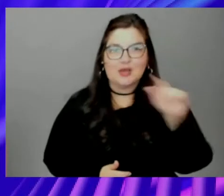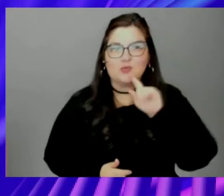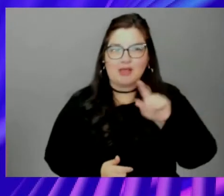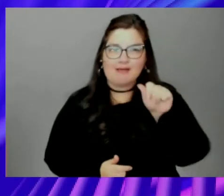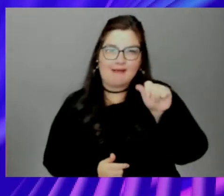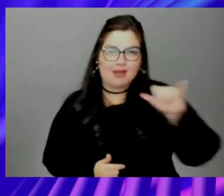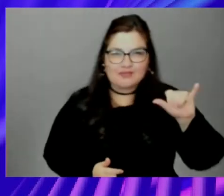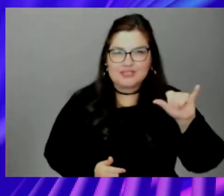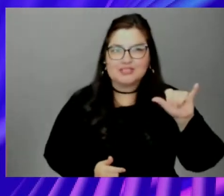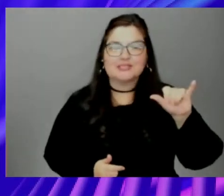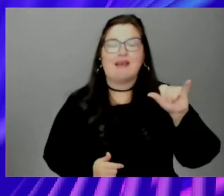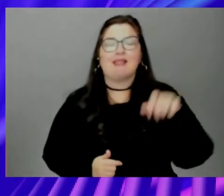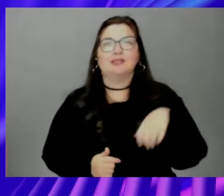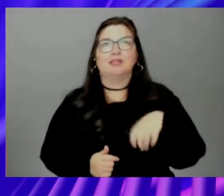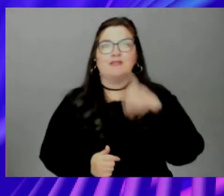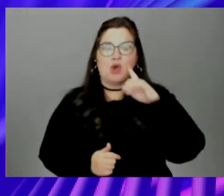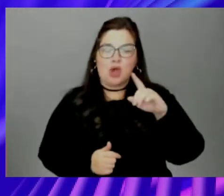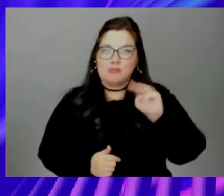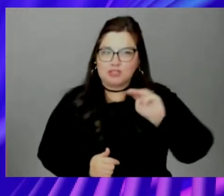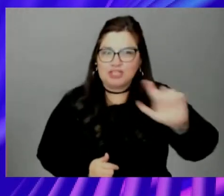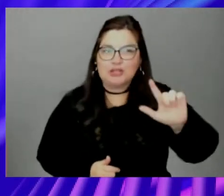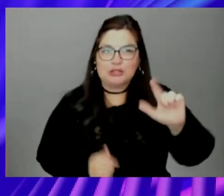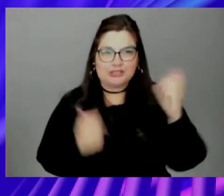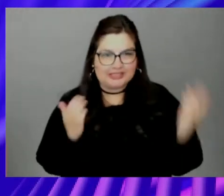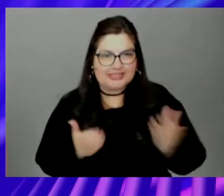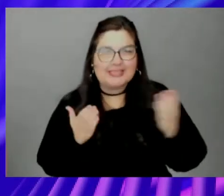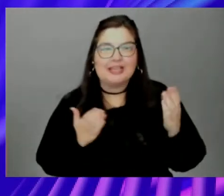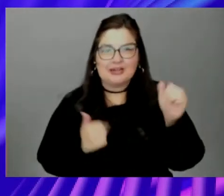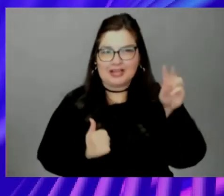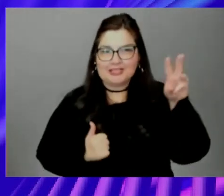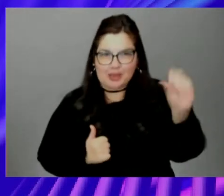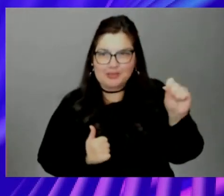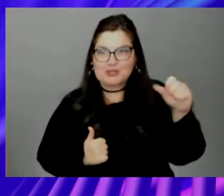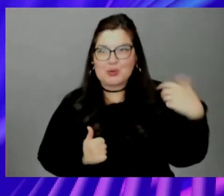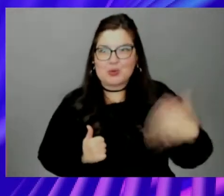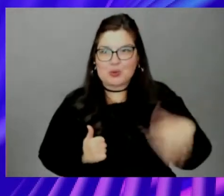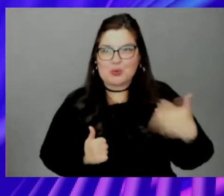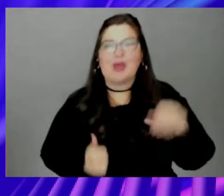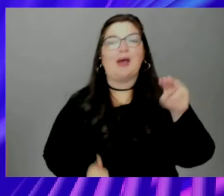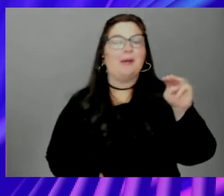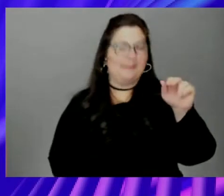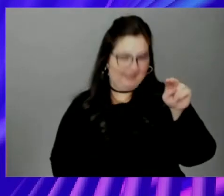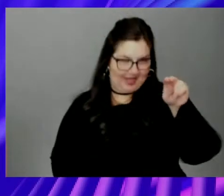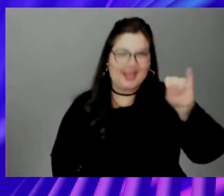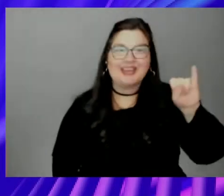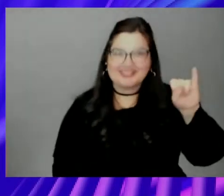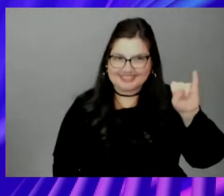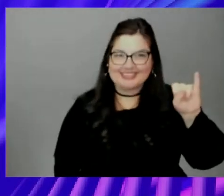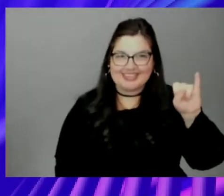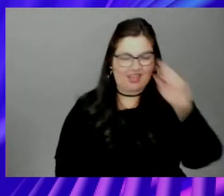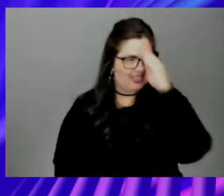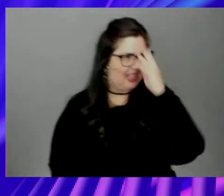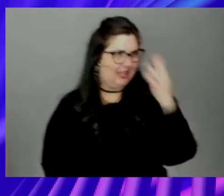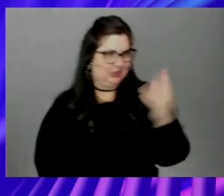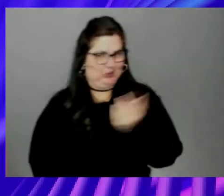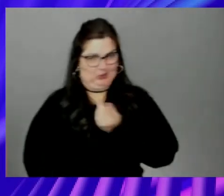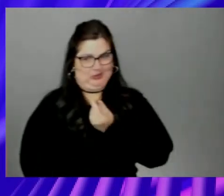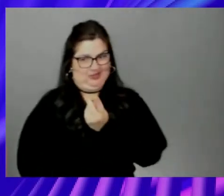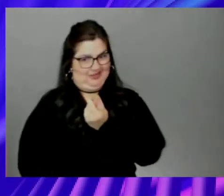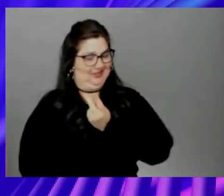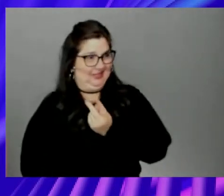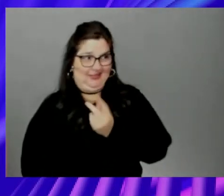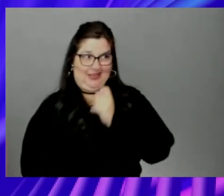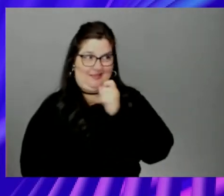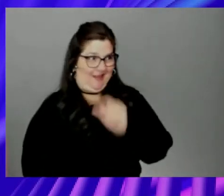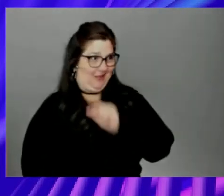Learning Specialist at AWS. Manny, we are probably two of the least qualified people to be on this broadcast with you right now,